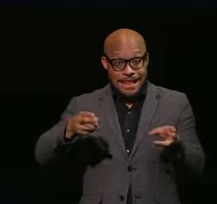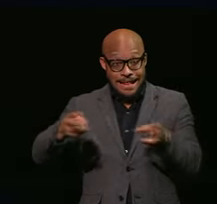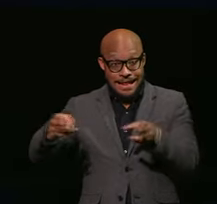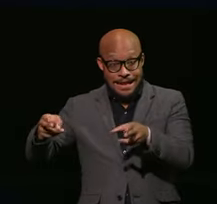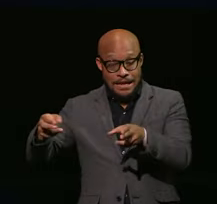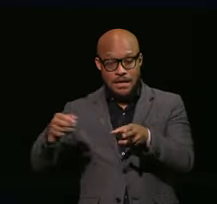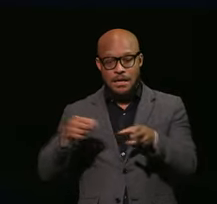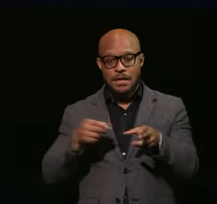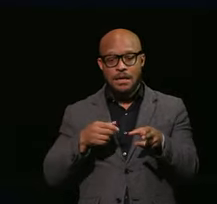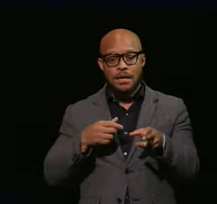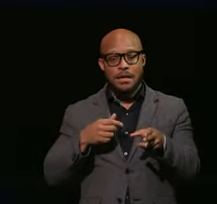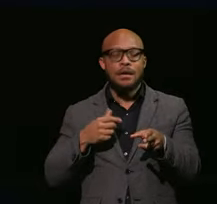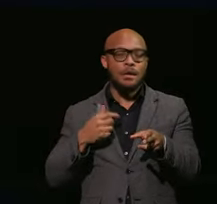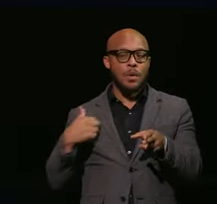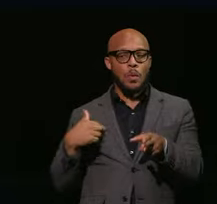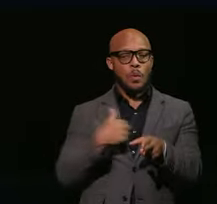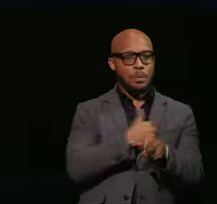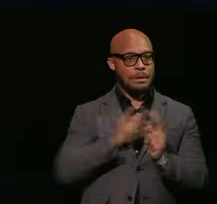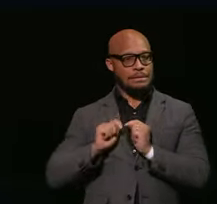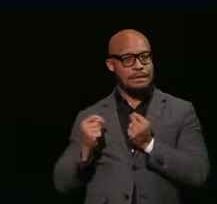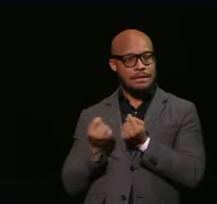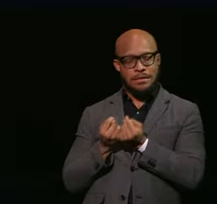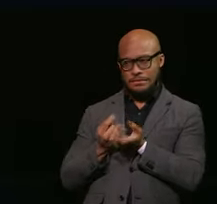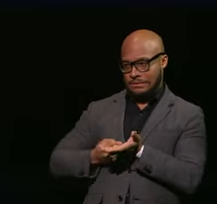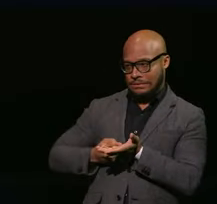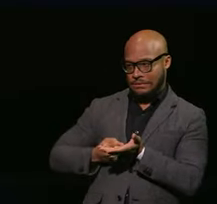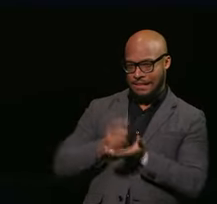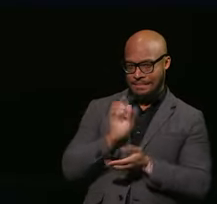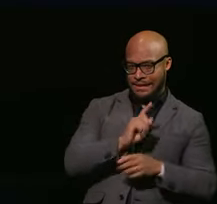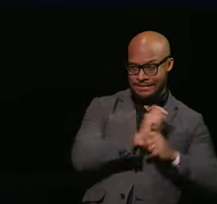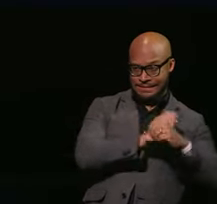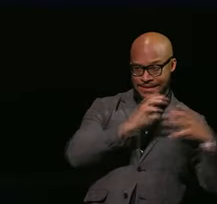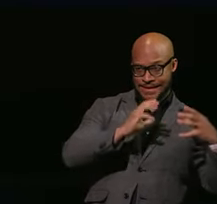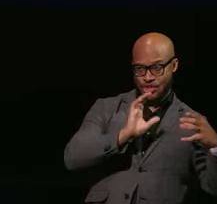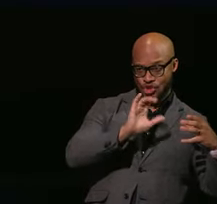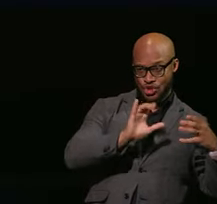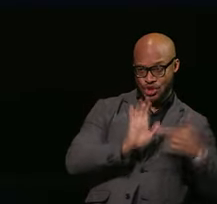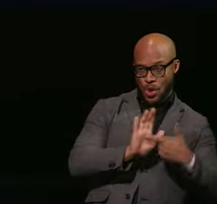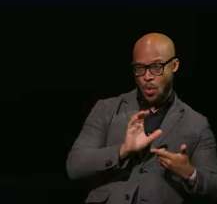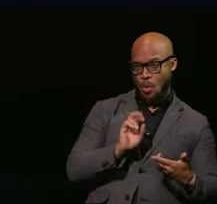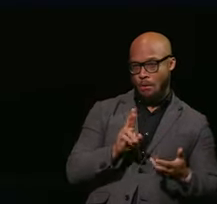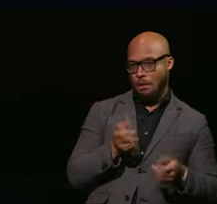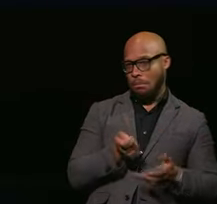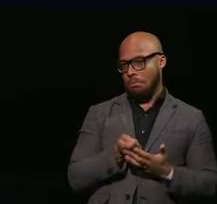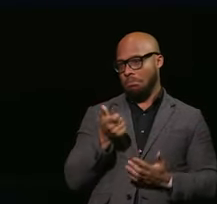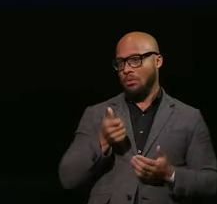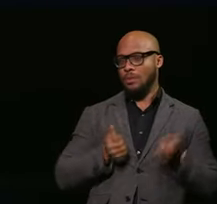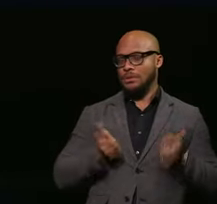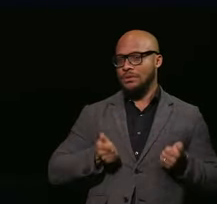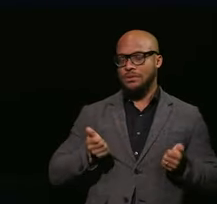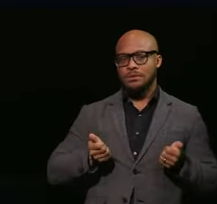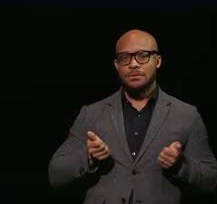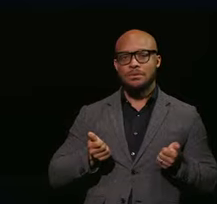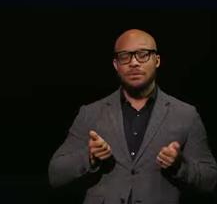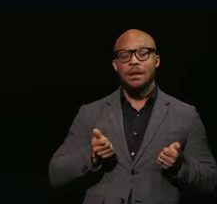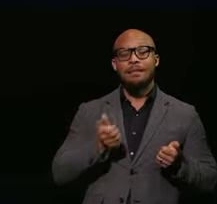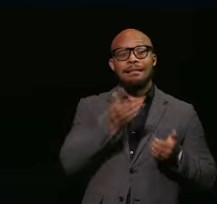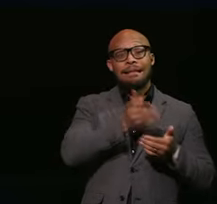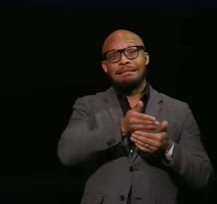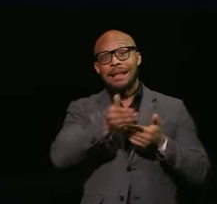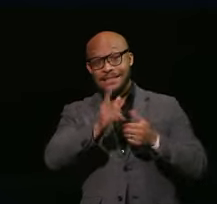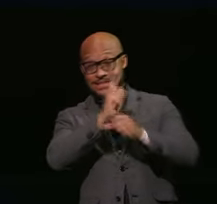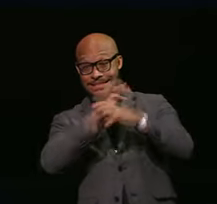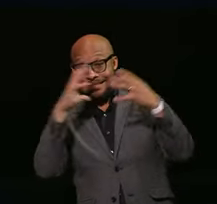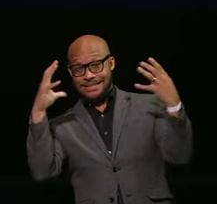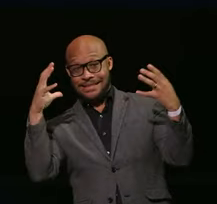whether we leave that scene in, you know, do we need that scene? And then the subsequent scene when I tell the NGO, you know, that this